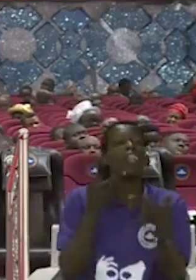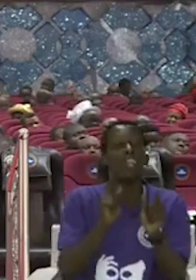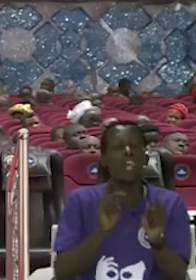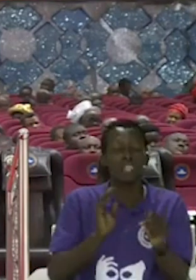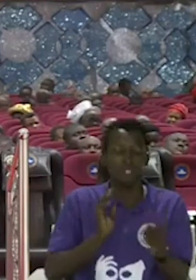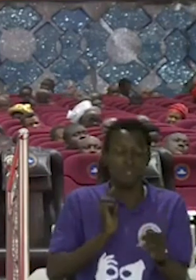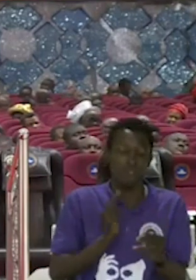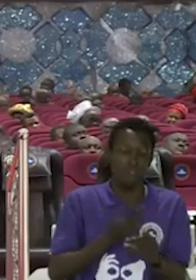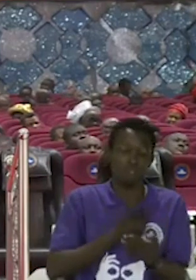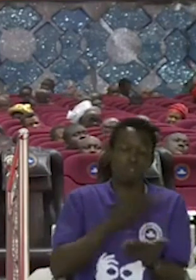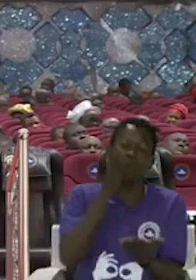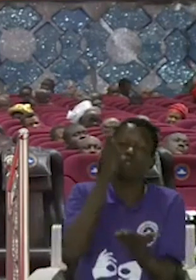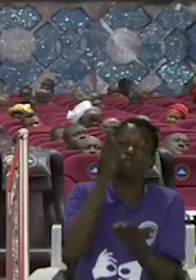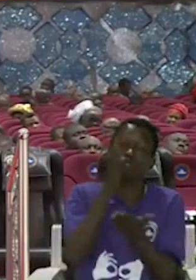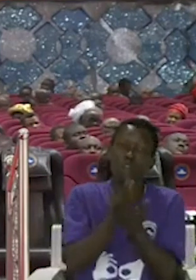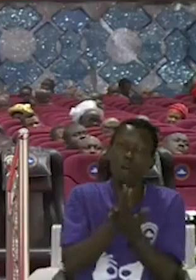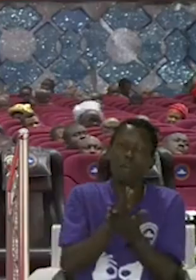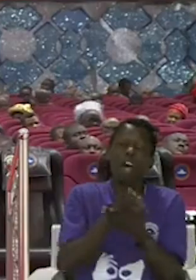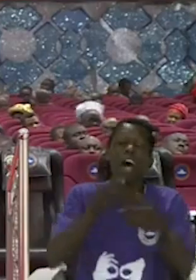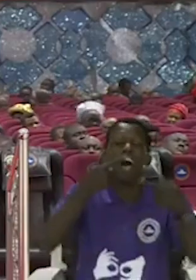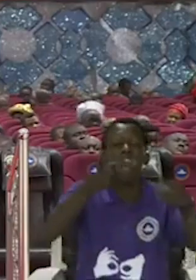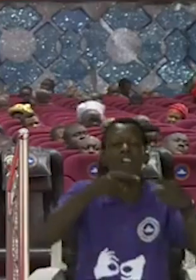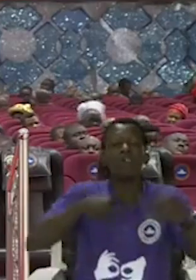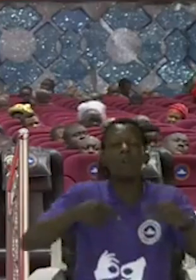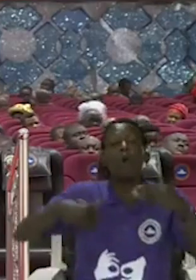tithe come to an end.